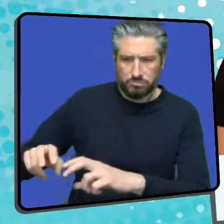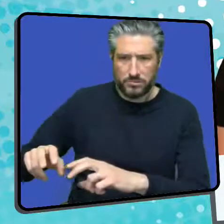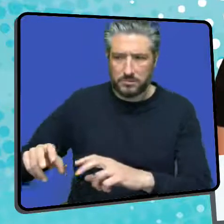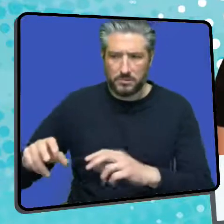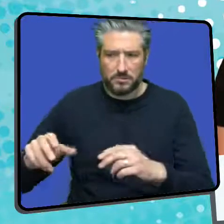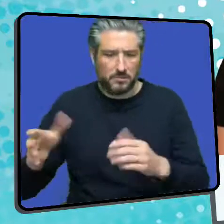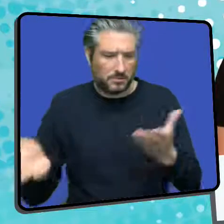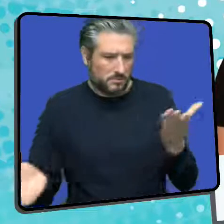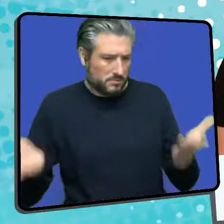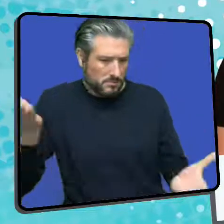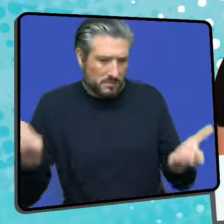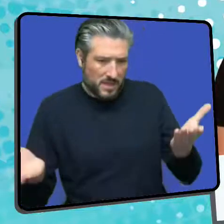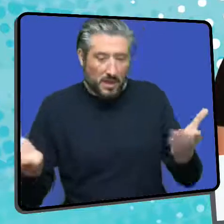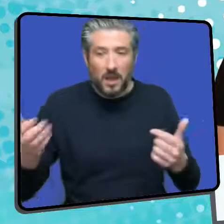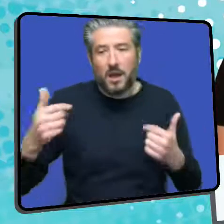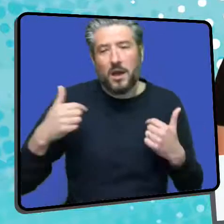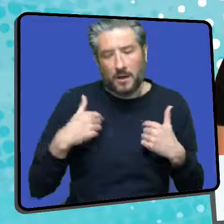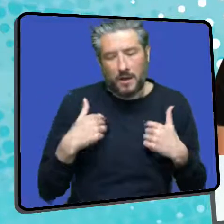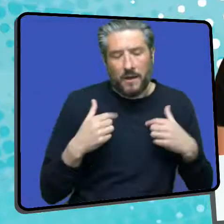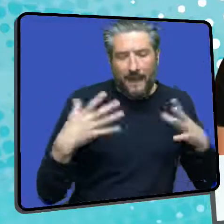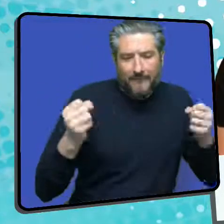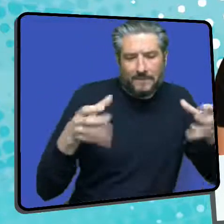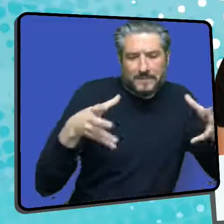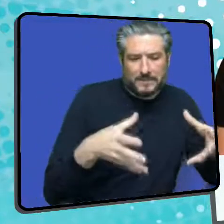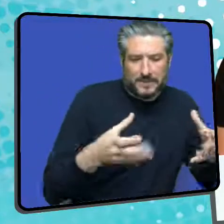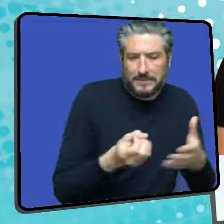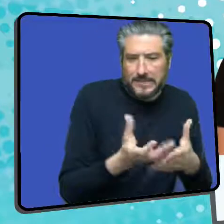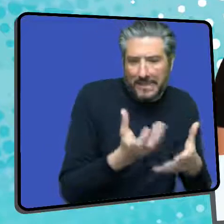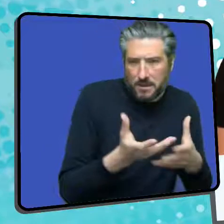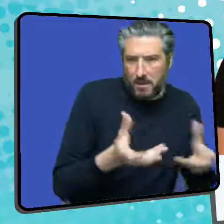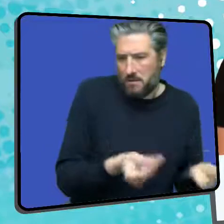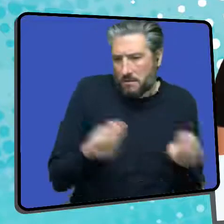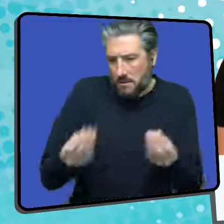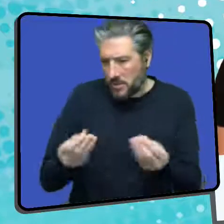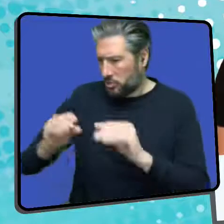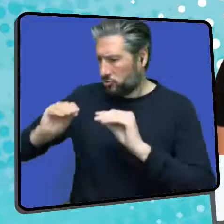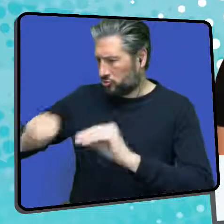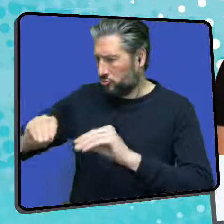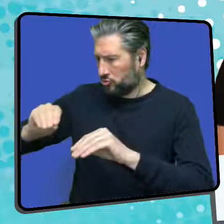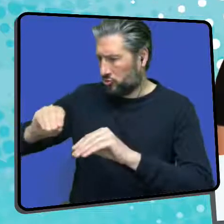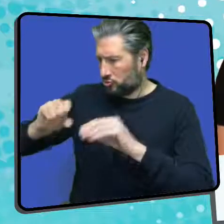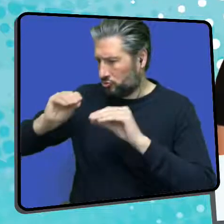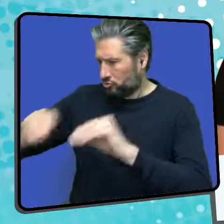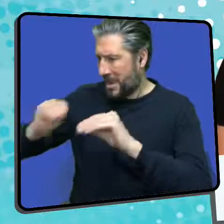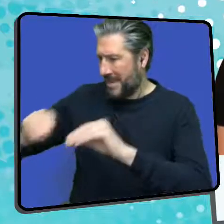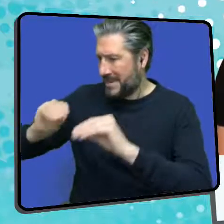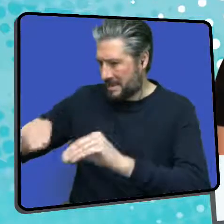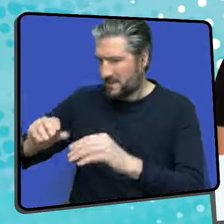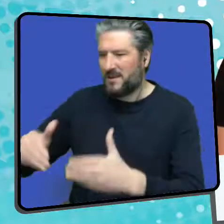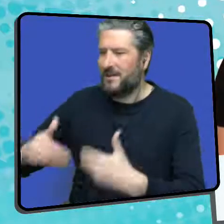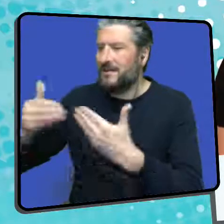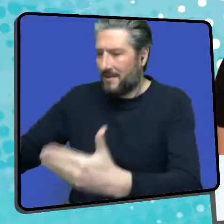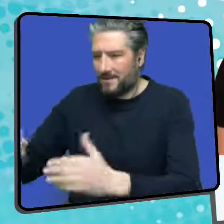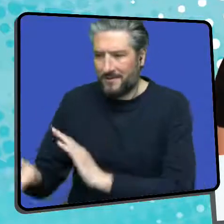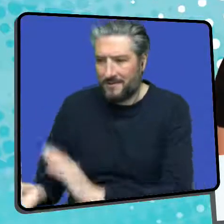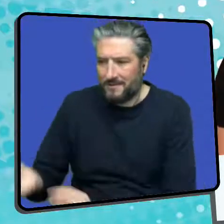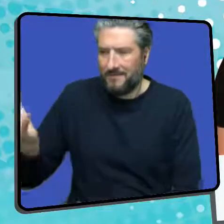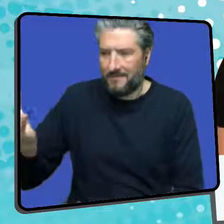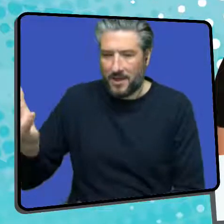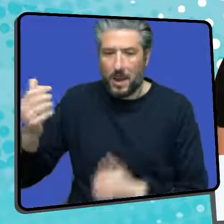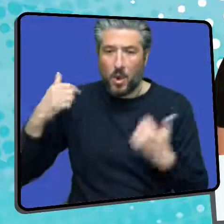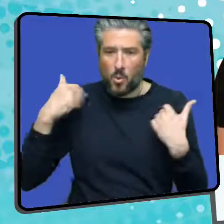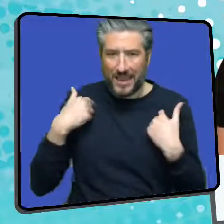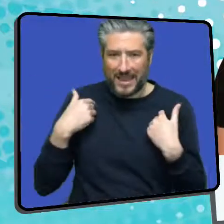on a certain data set, but reality catches up with us, so it changes. And the thing we do is by monitoring the model and storing